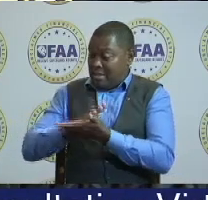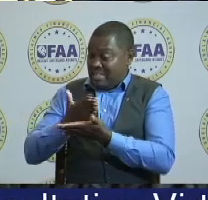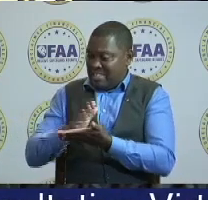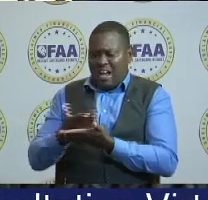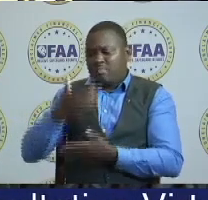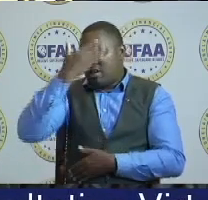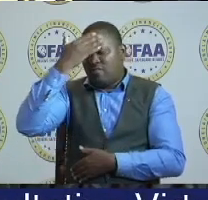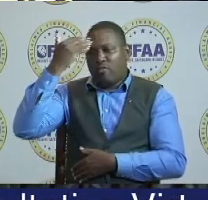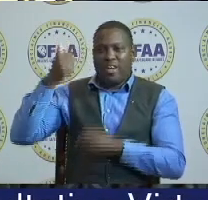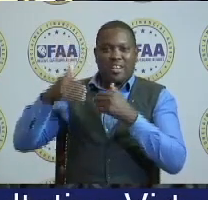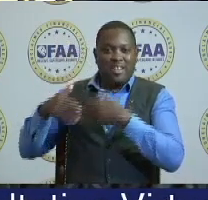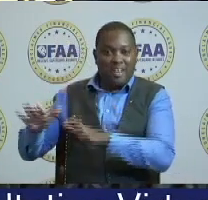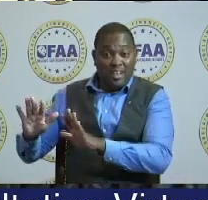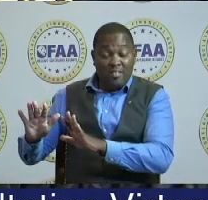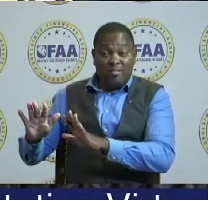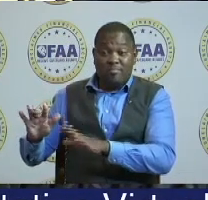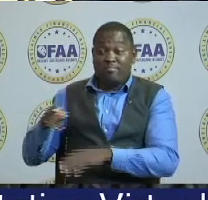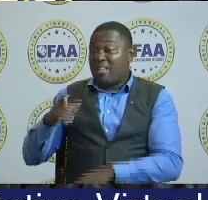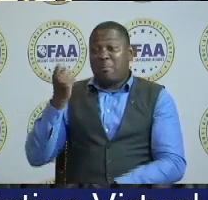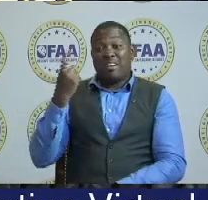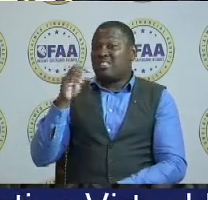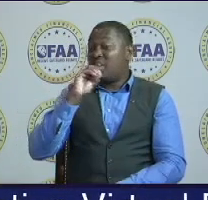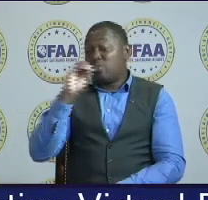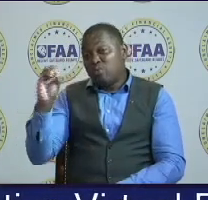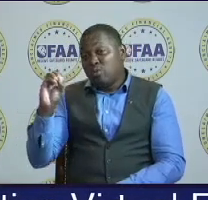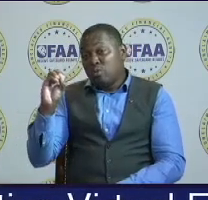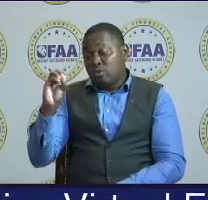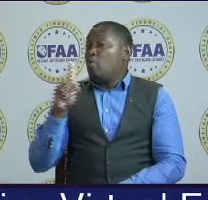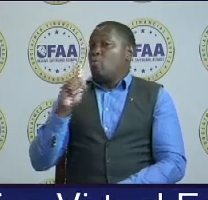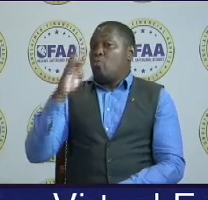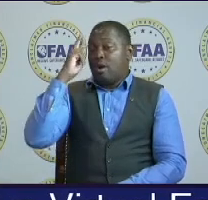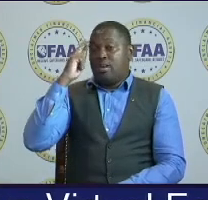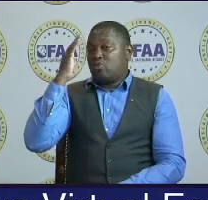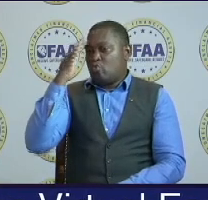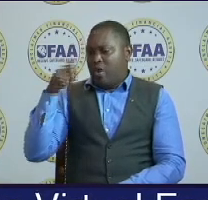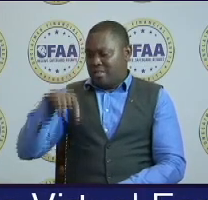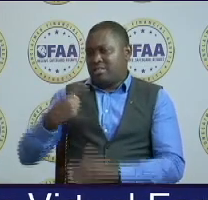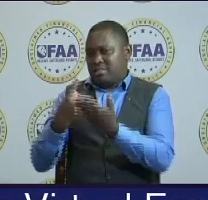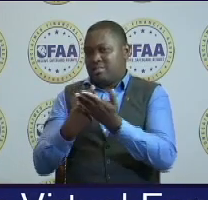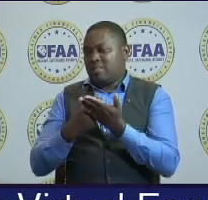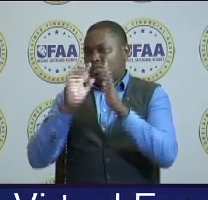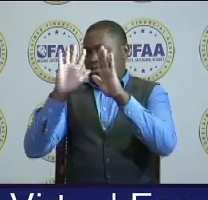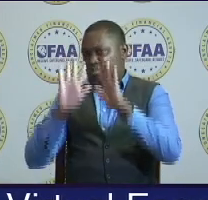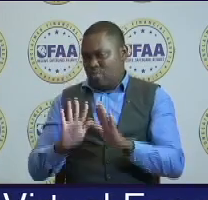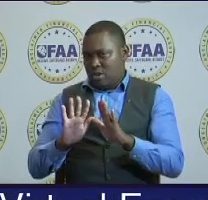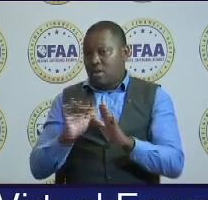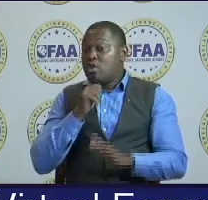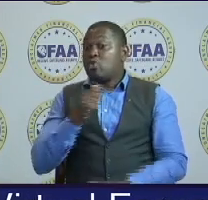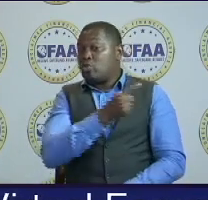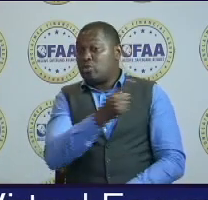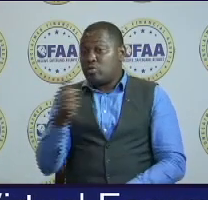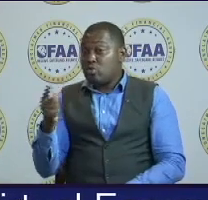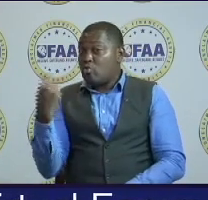they're running their own lives well, but maybe they just do not understand. And I think it's one of the reasons why this conversation is going on, not only just for you, the holders,